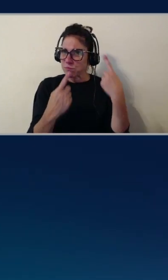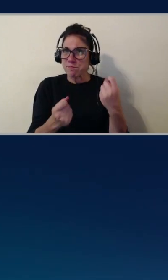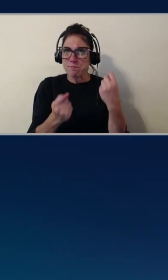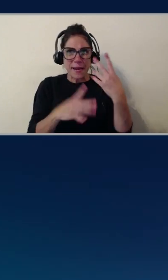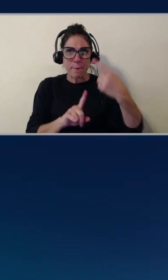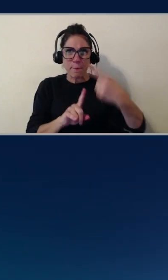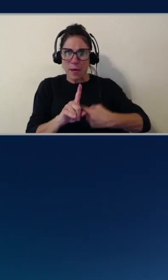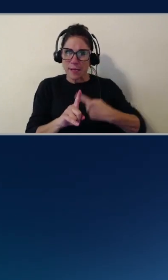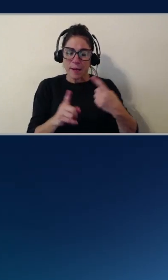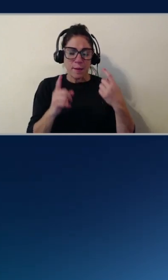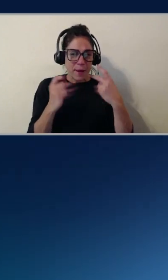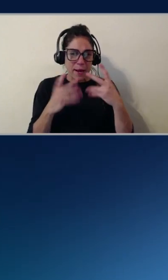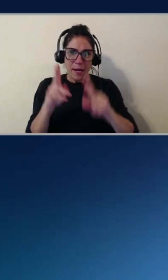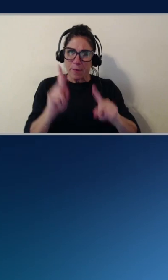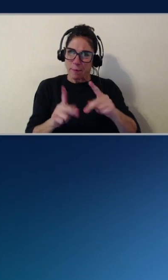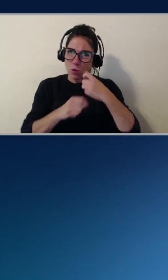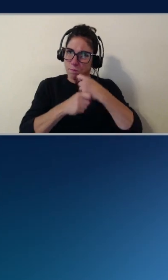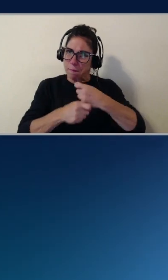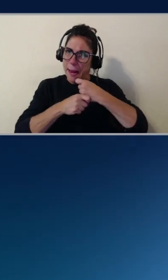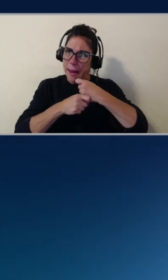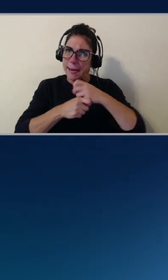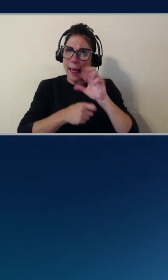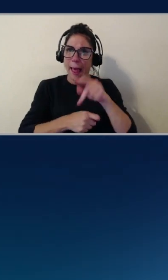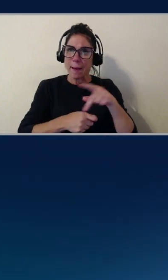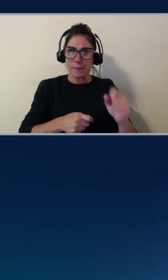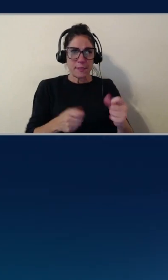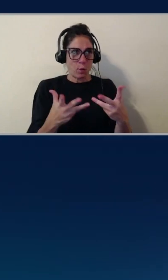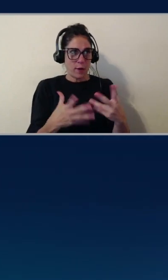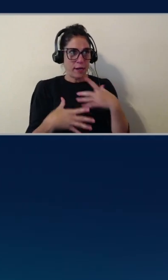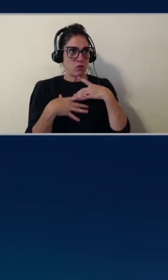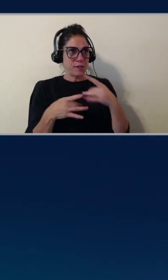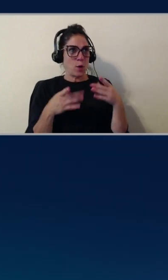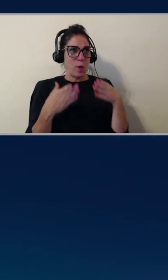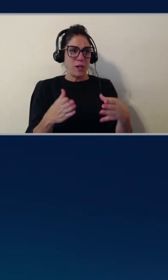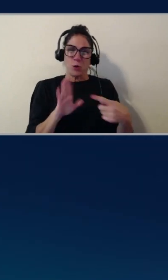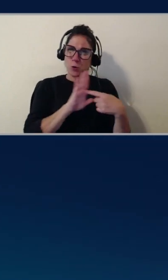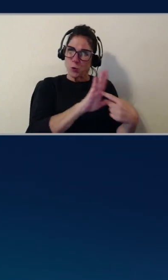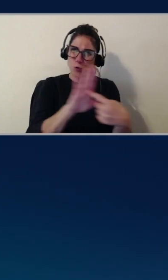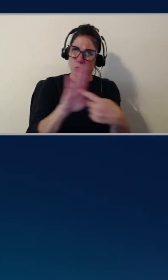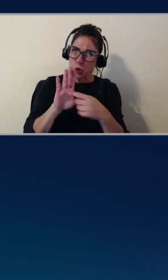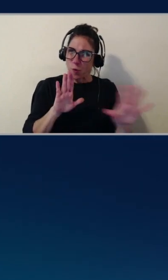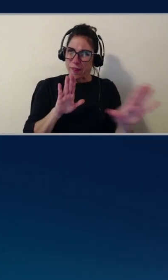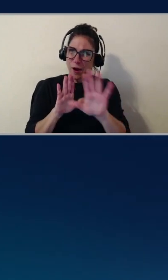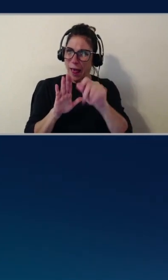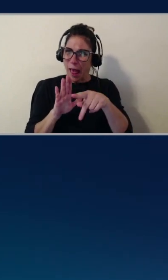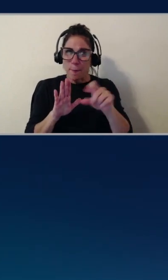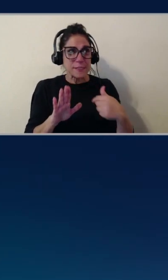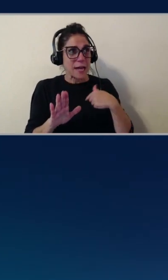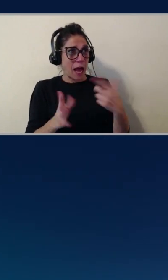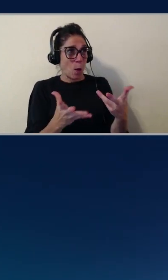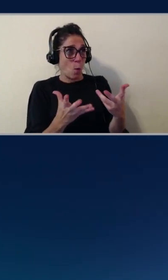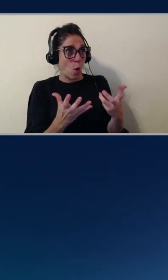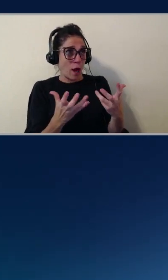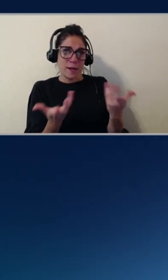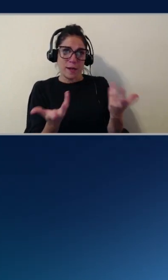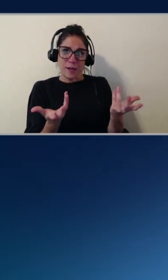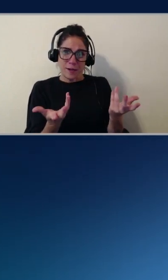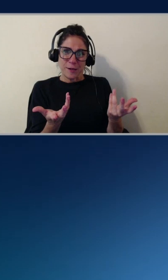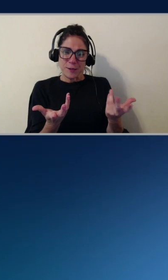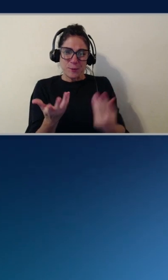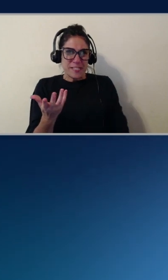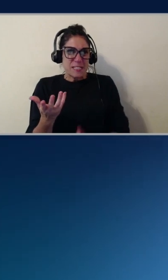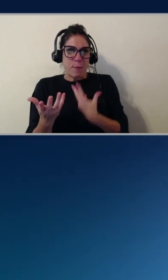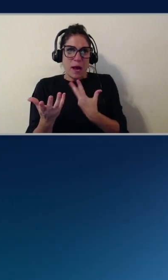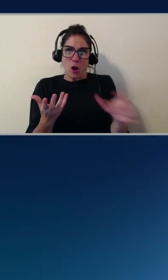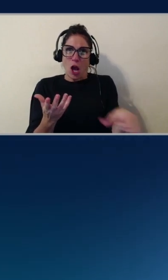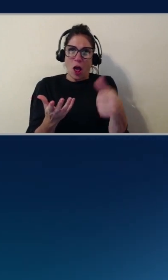created a lot of apps, and they were looking for interesting ways to showcase their apps. They were like, I would like to inspire others, and I